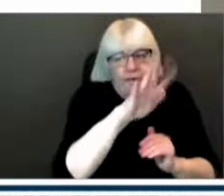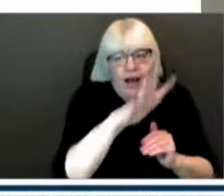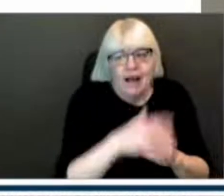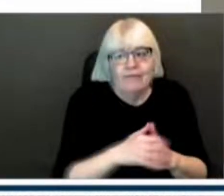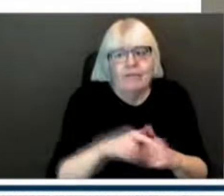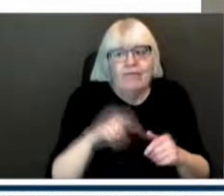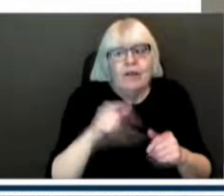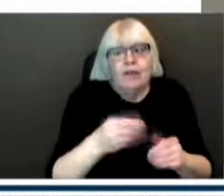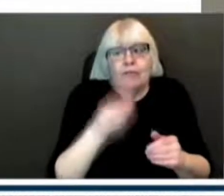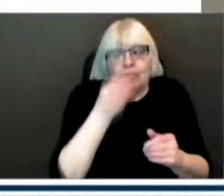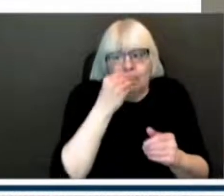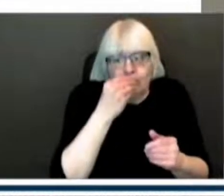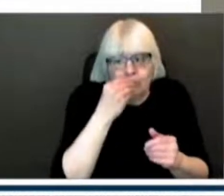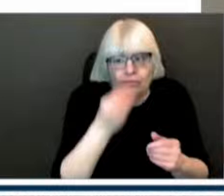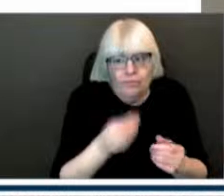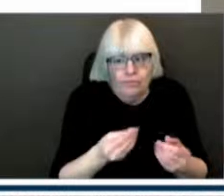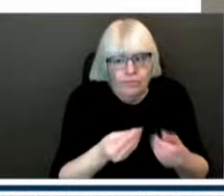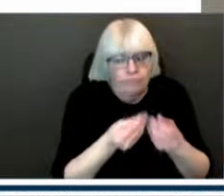a.m.